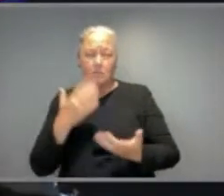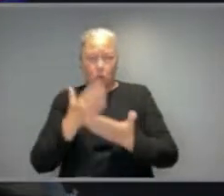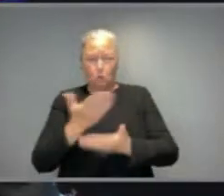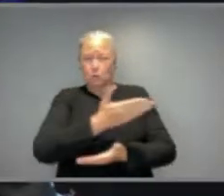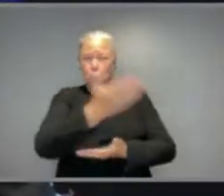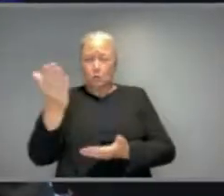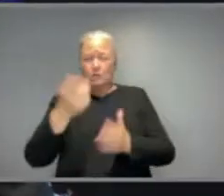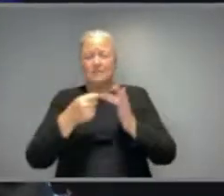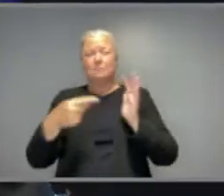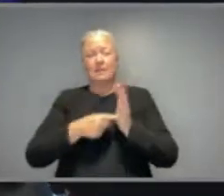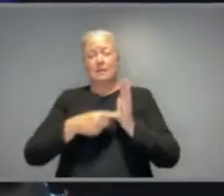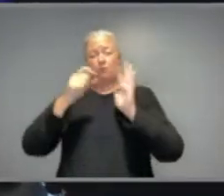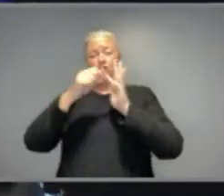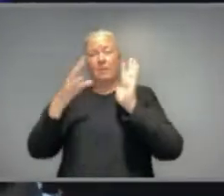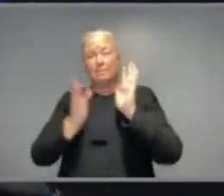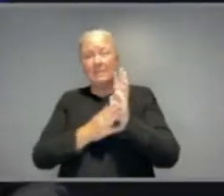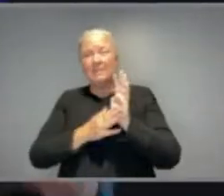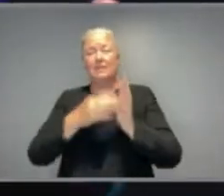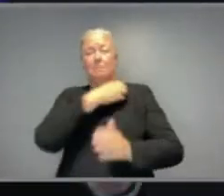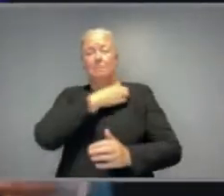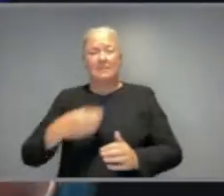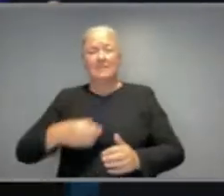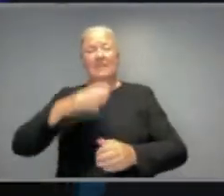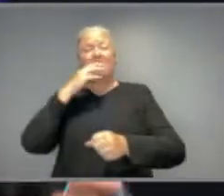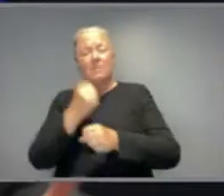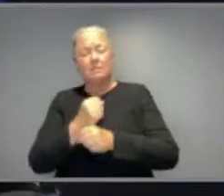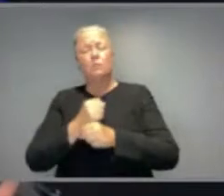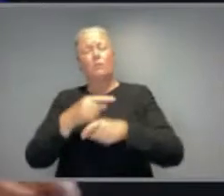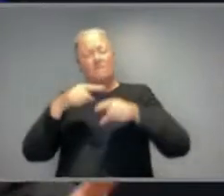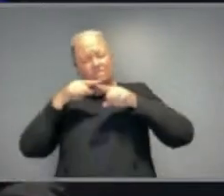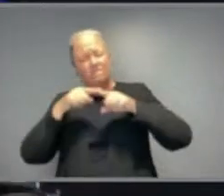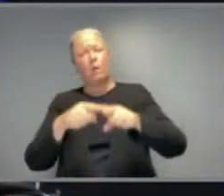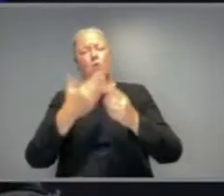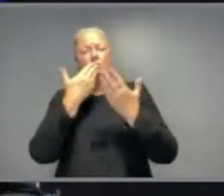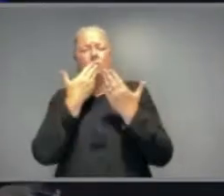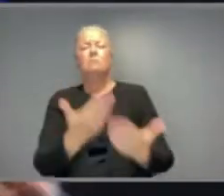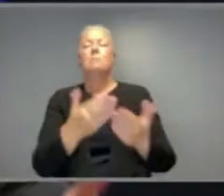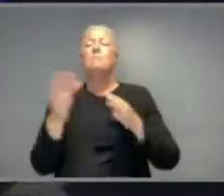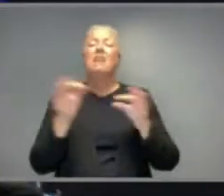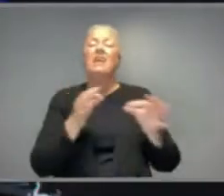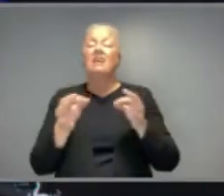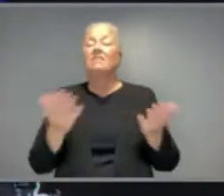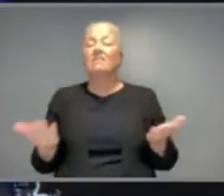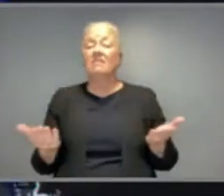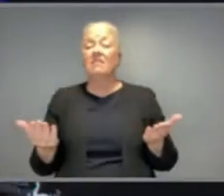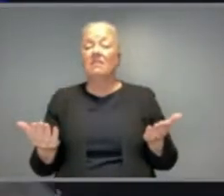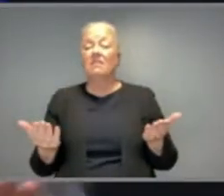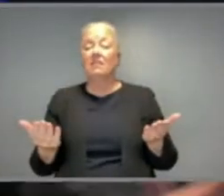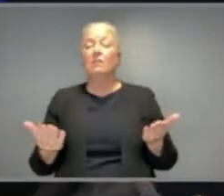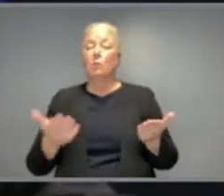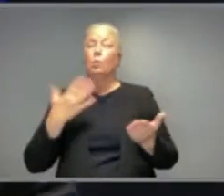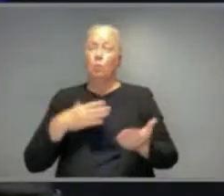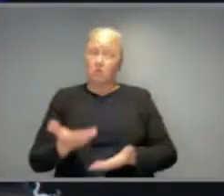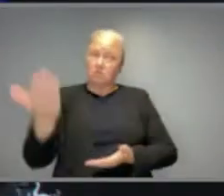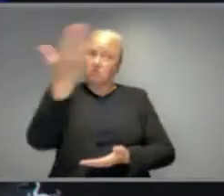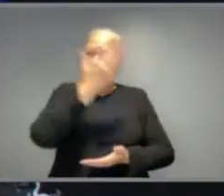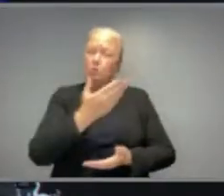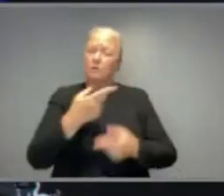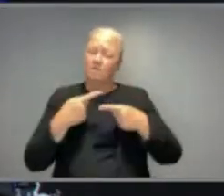Prime Minister to abide by that plan. I think it's a question of integrity and honesty with the Australian people, which I have no